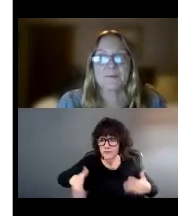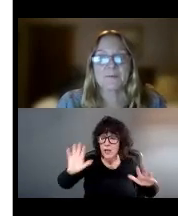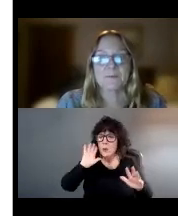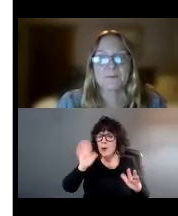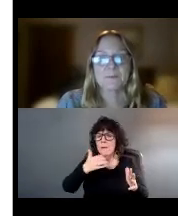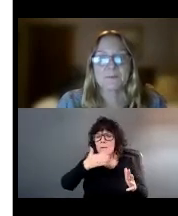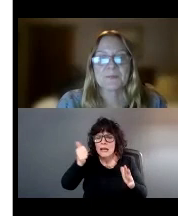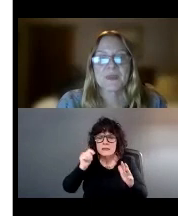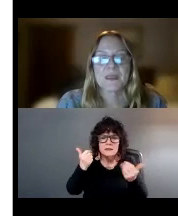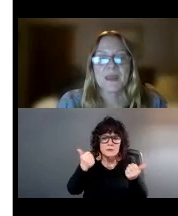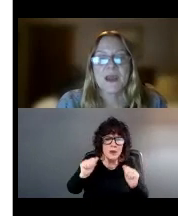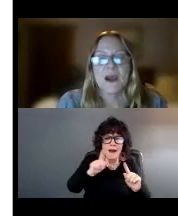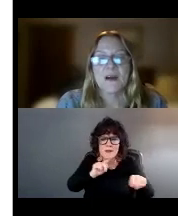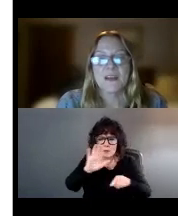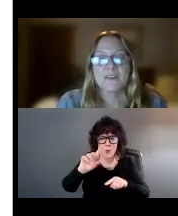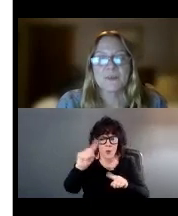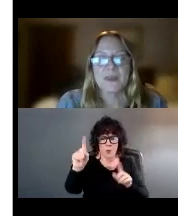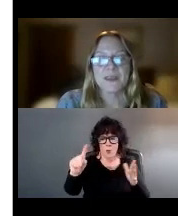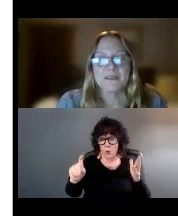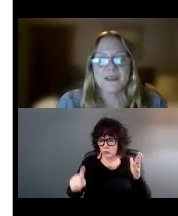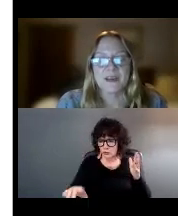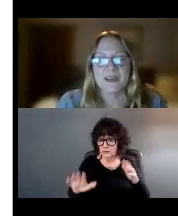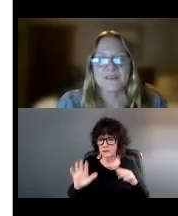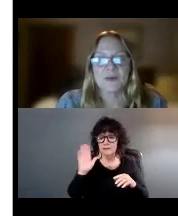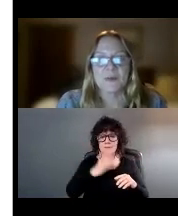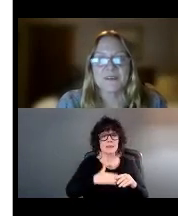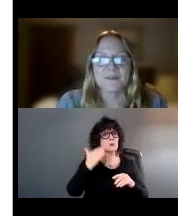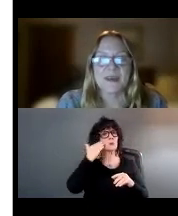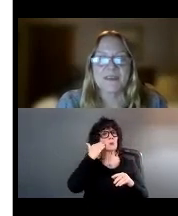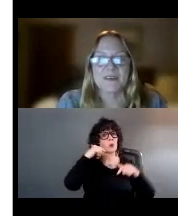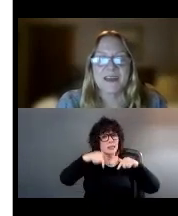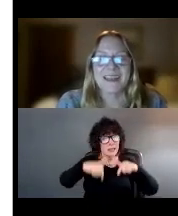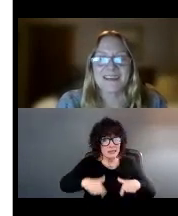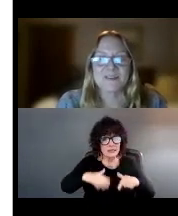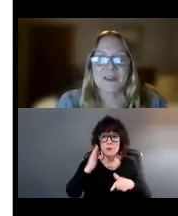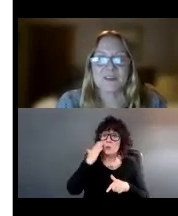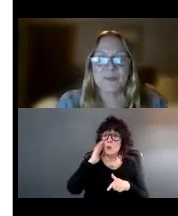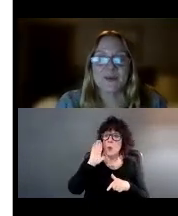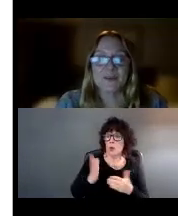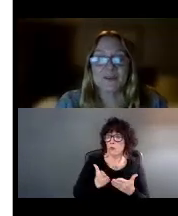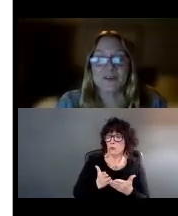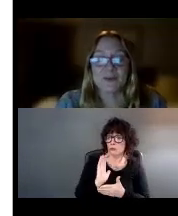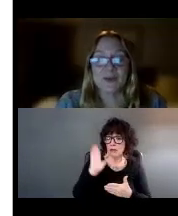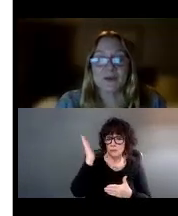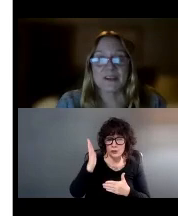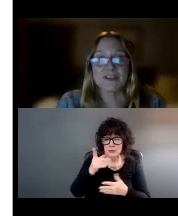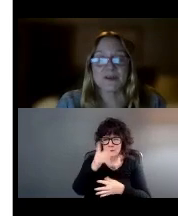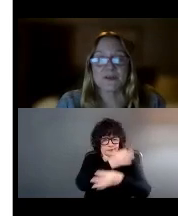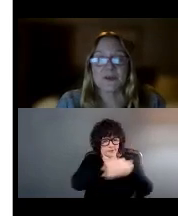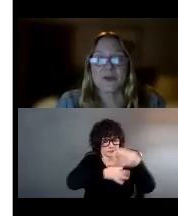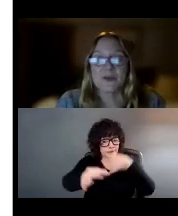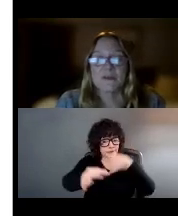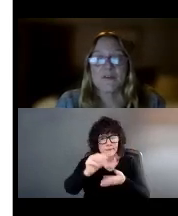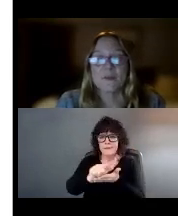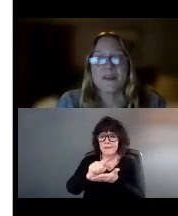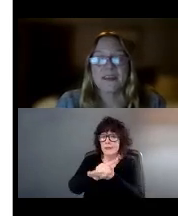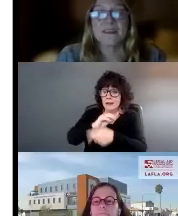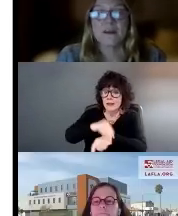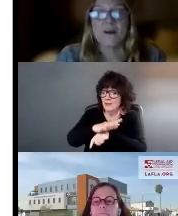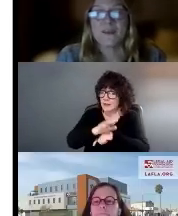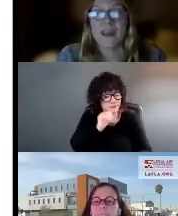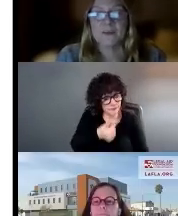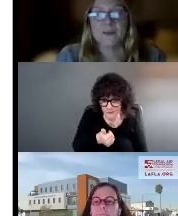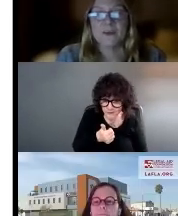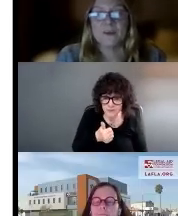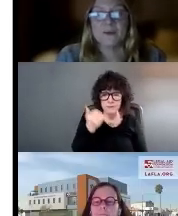separately. Our guest speaker tonight is Robyn Smith, a national expert on student loan issues. Robyn